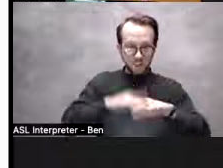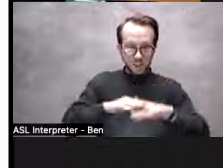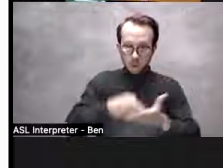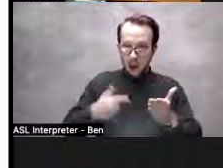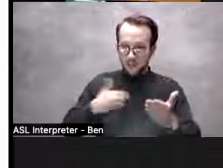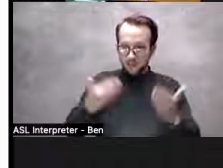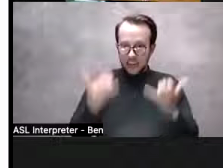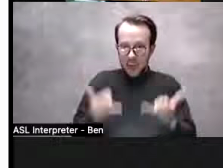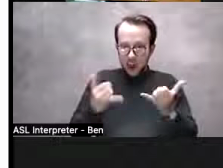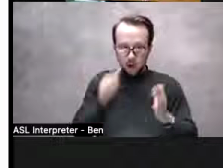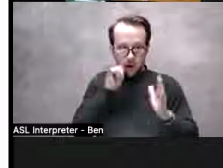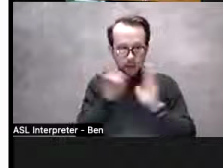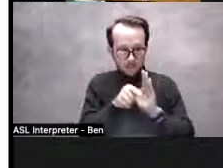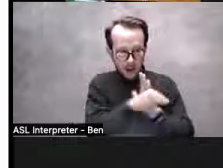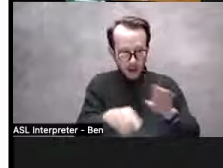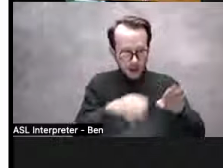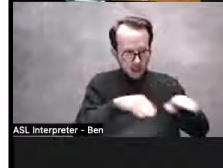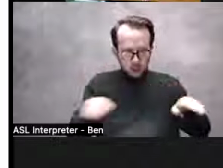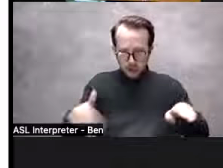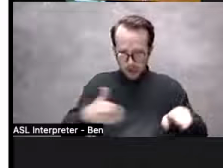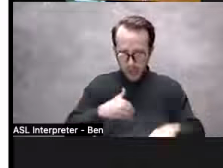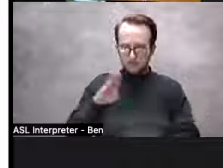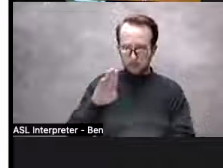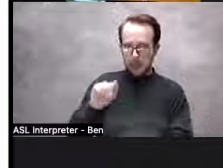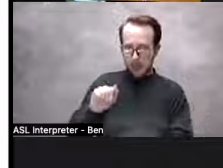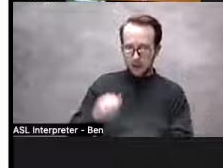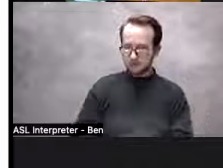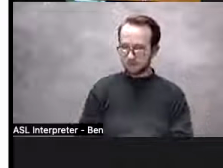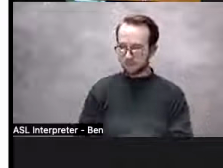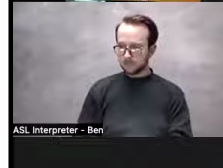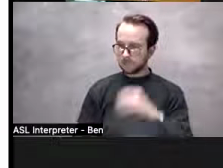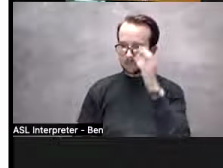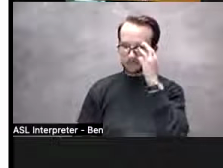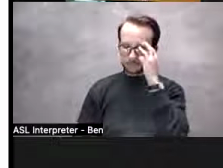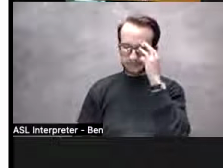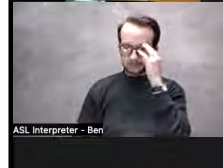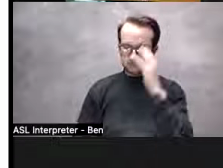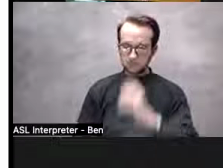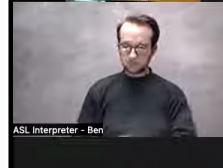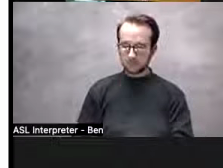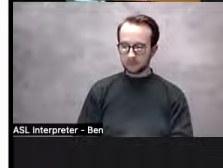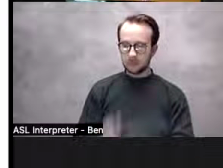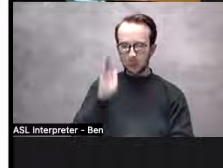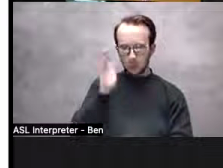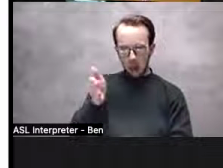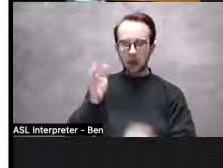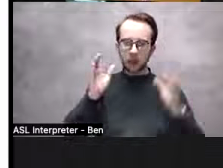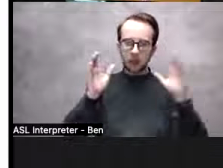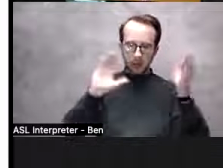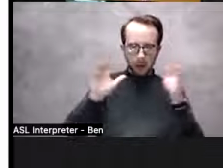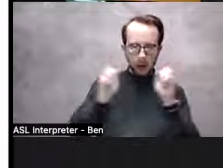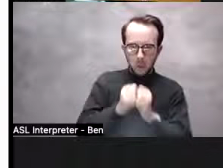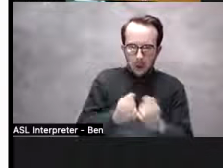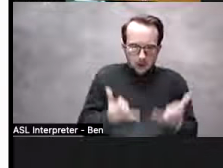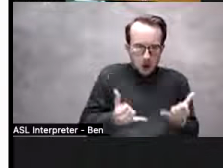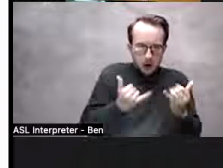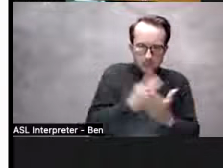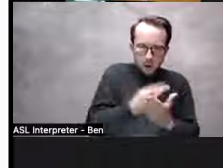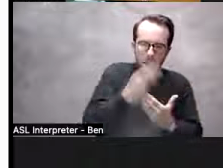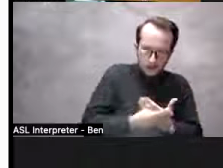those children that may have biliary atresia. And they're going to be comparing it to existing programs, and then they're